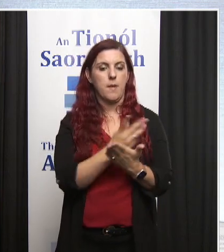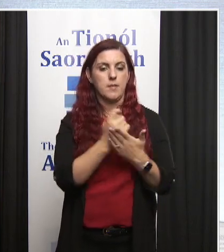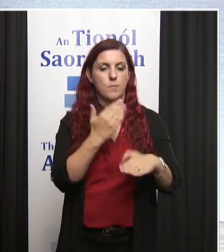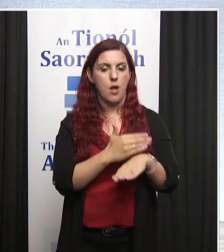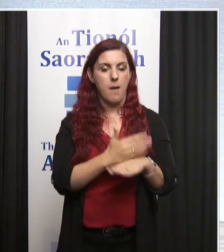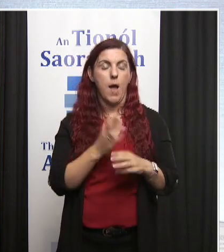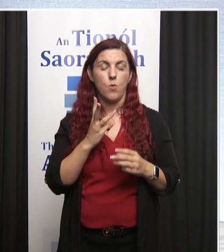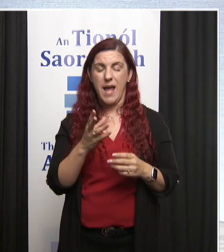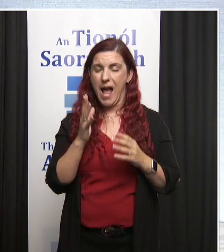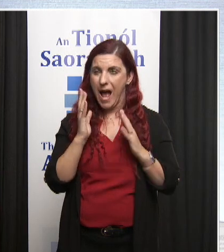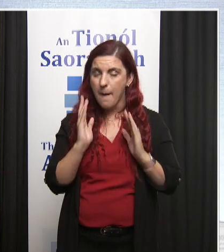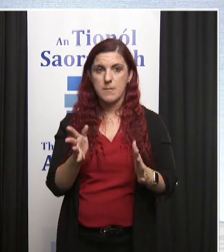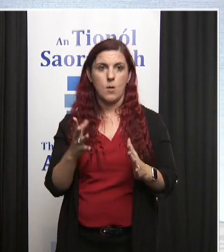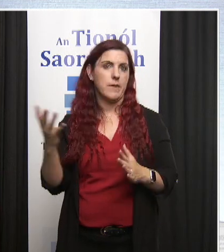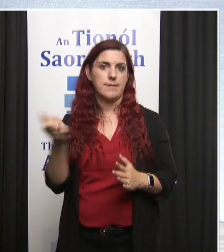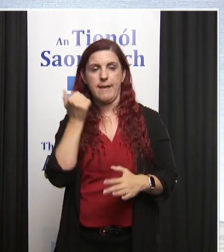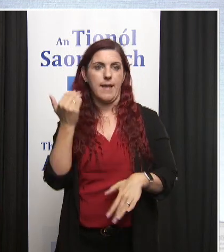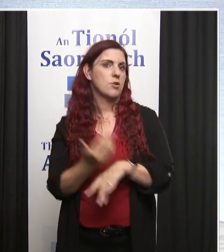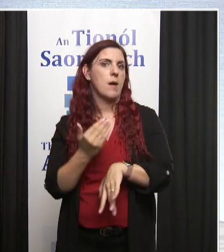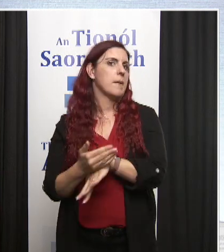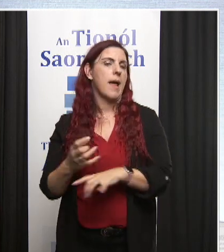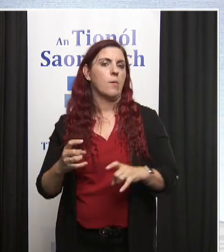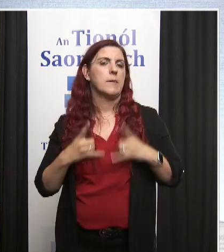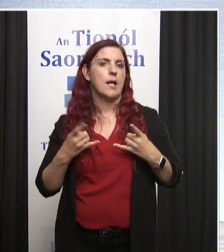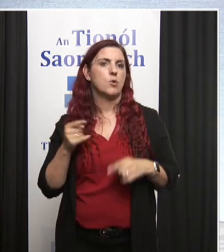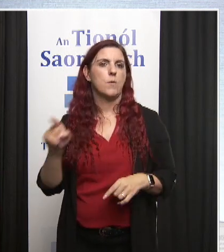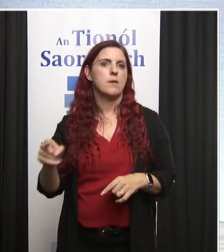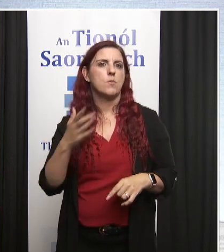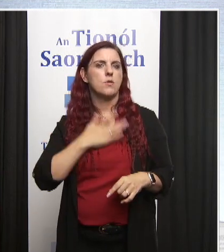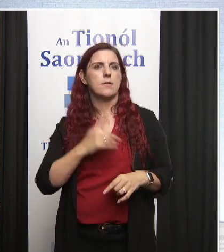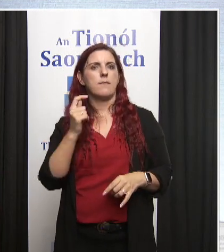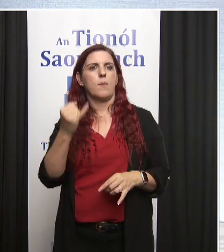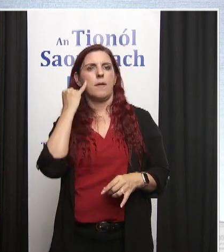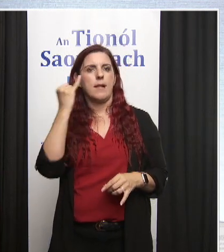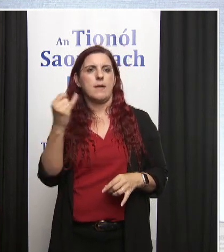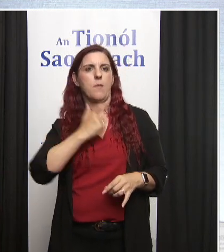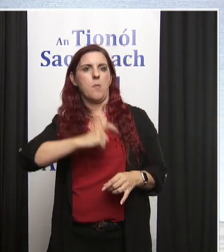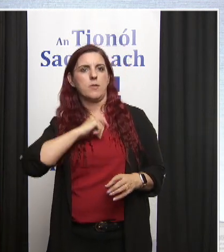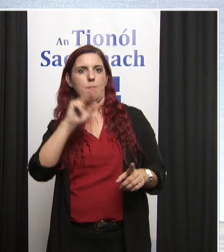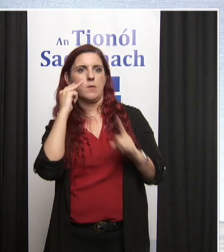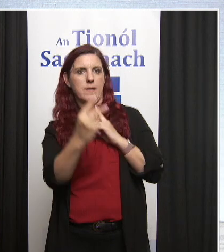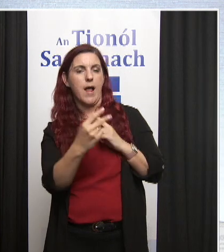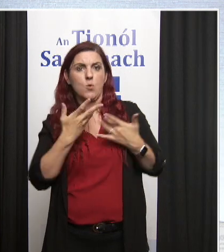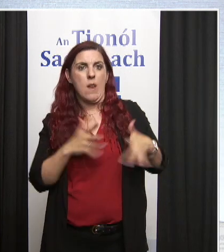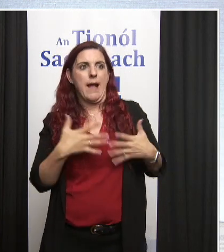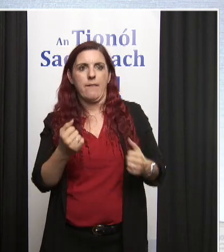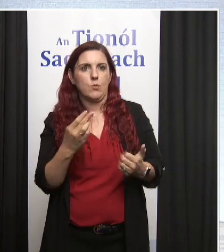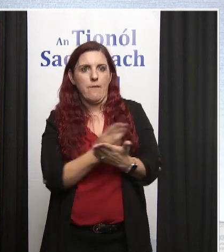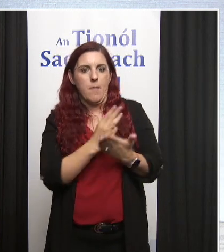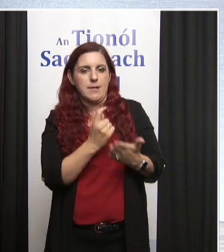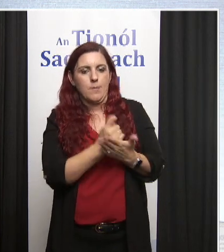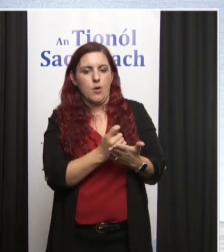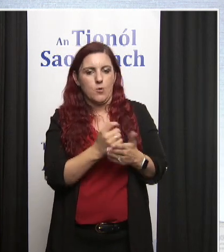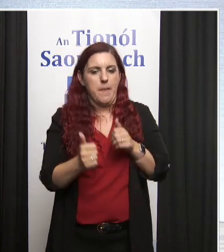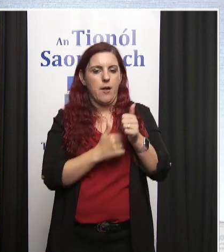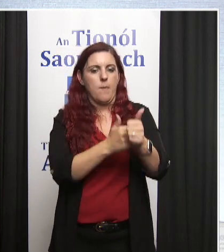I would absolutely take up the role, and I would be delighted to do so. So just to give the bit of the personal aspect of it there as well, as